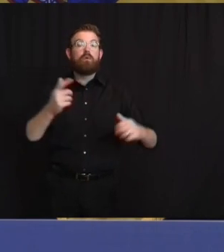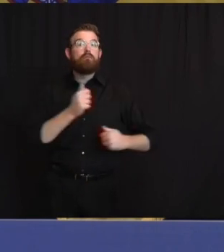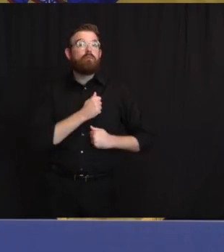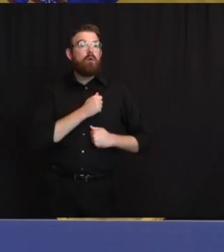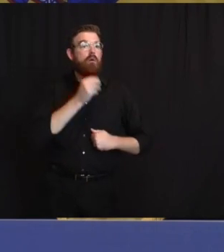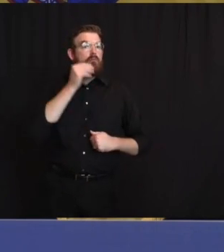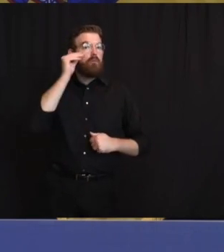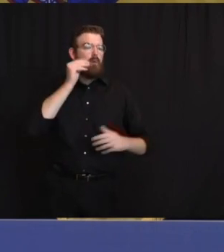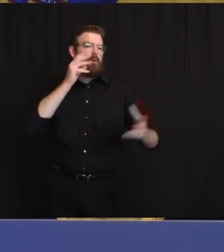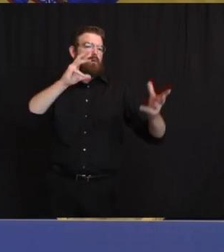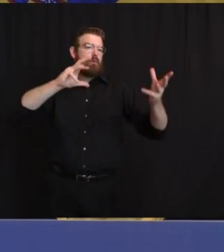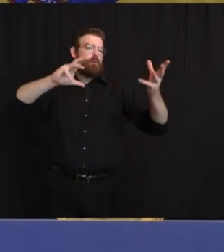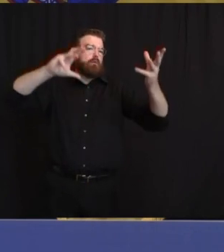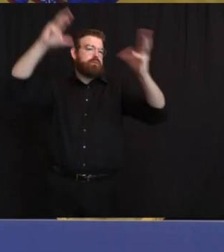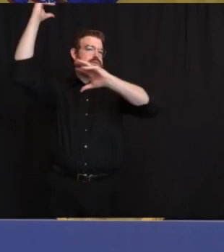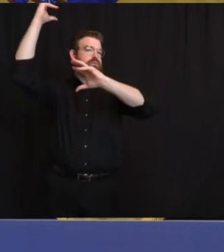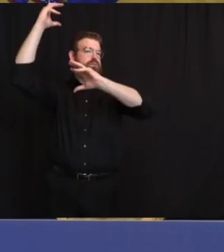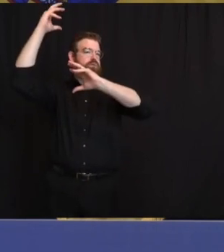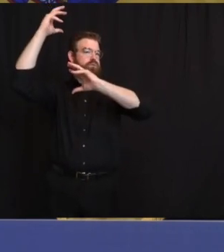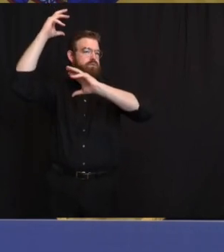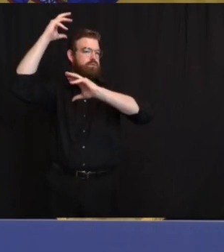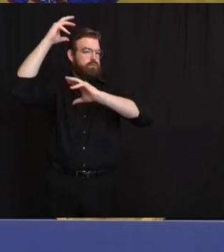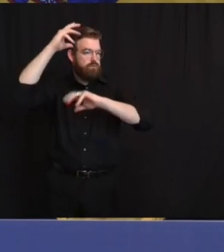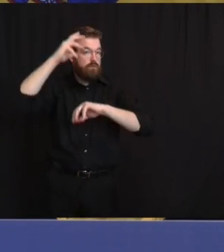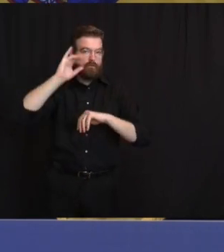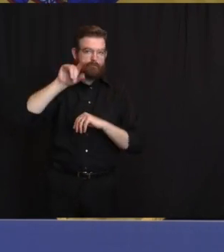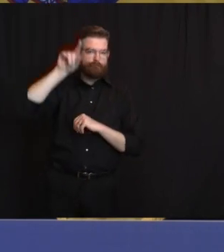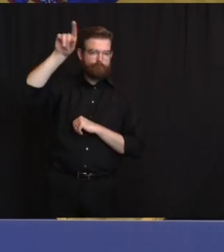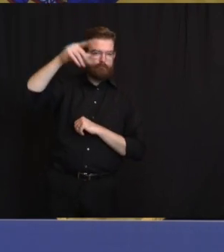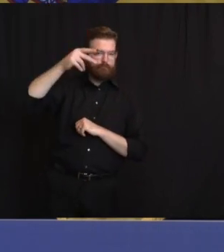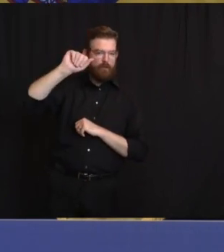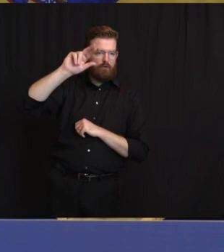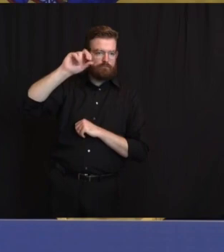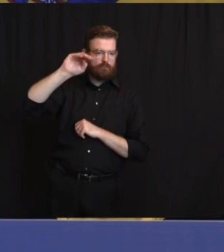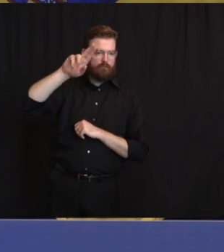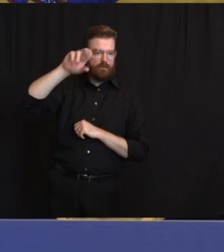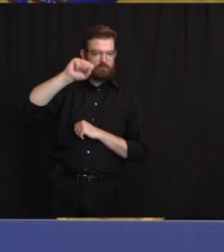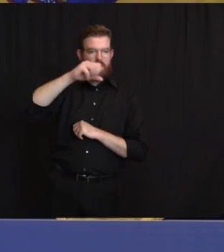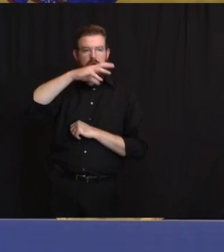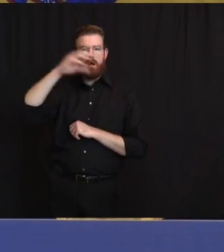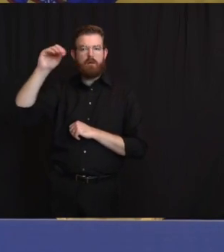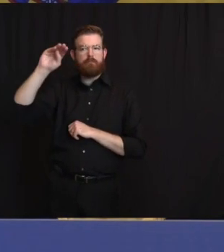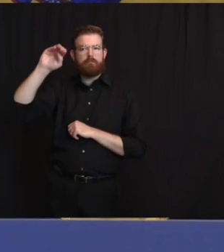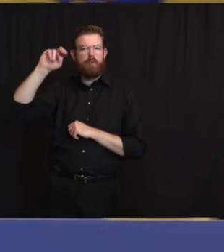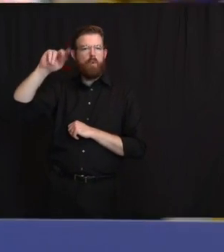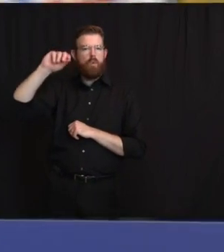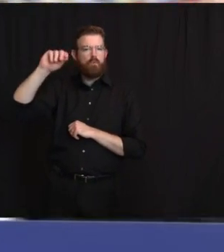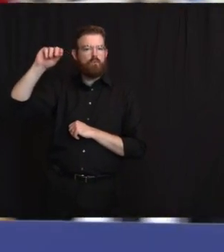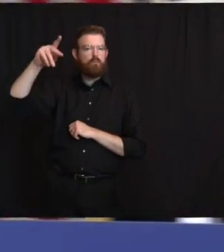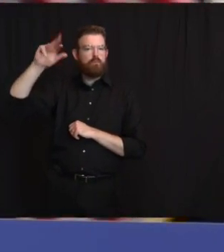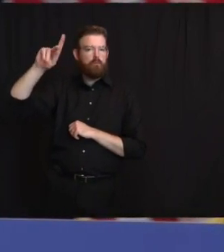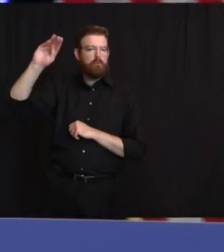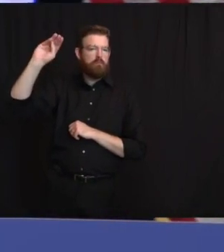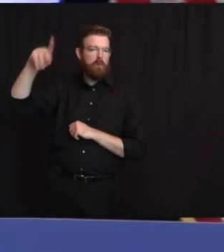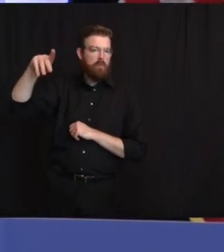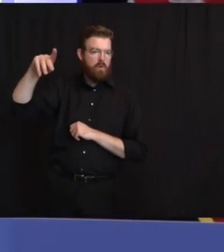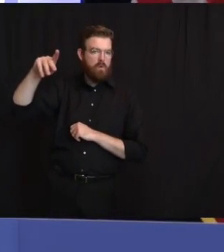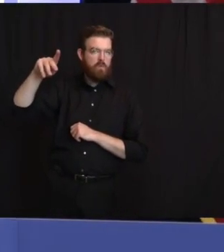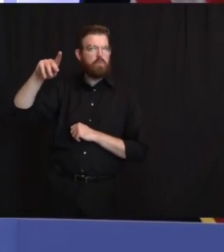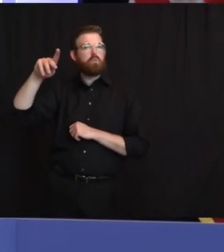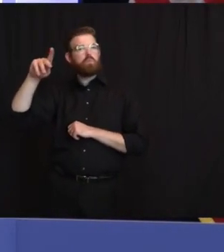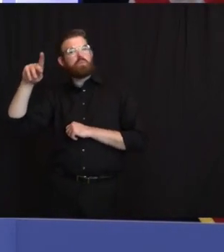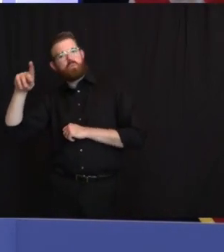in Paramus and Menlo Park, have stayed steady. But we still have active outbreaks in long-term care.